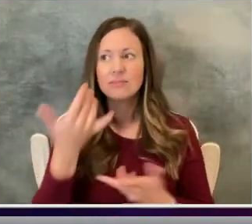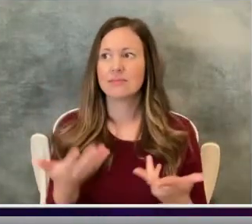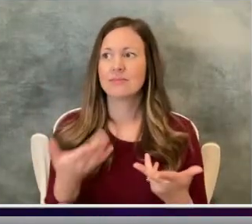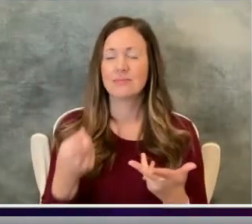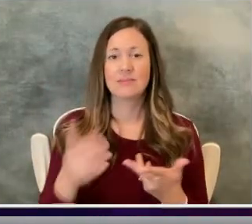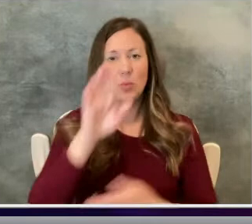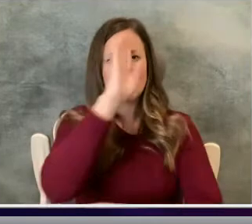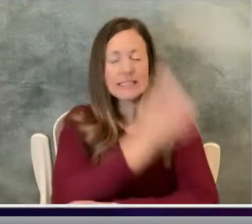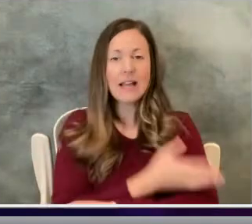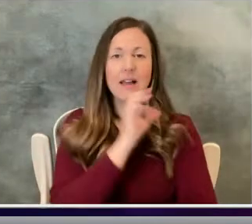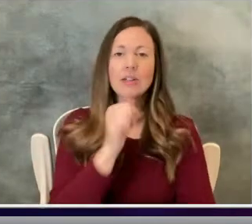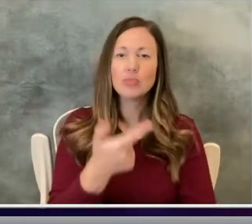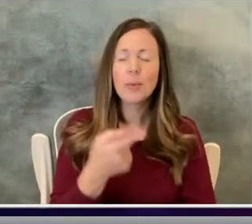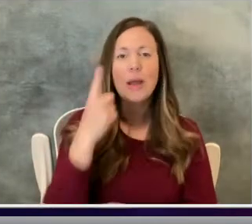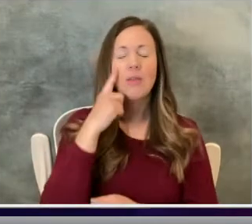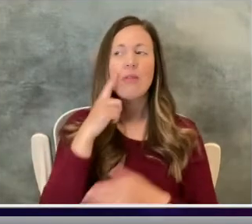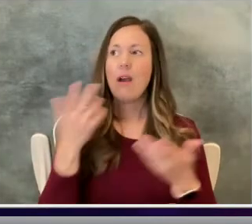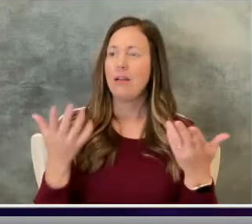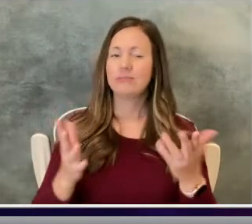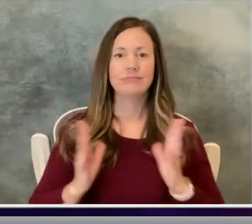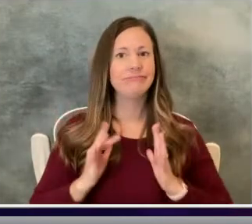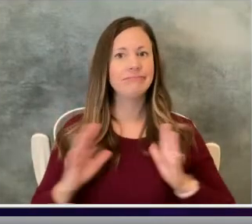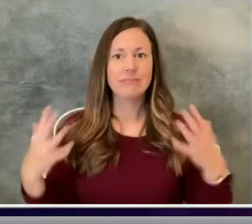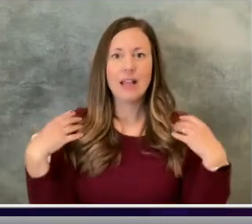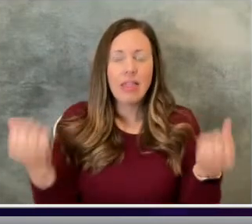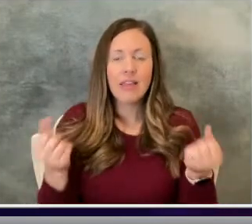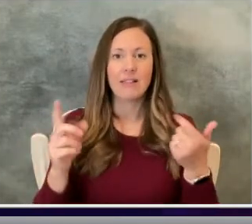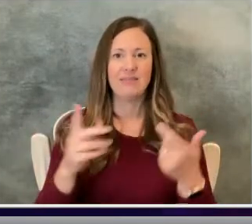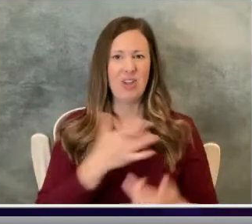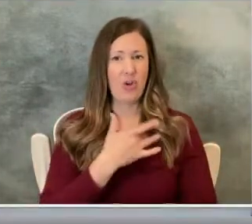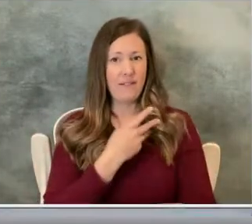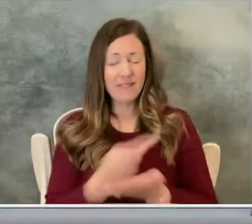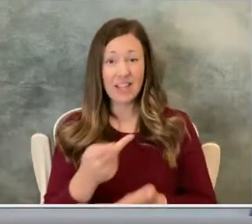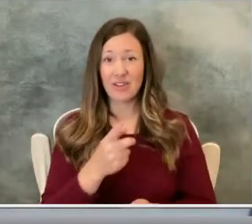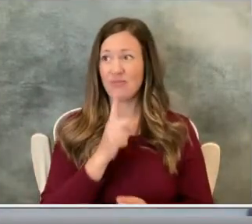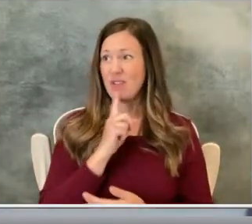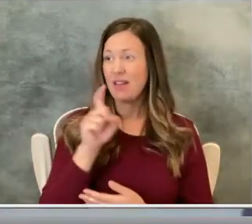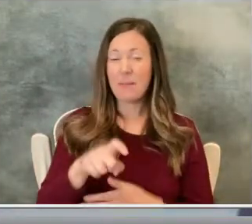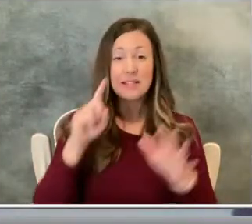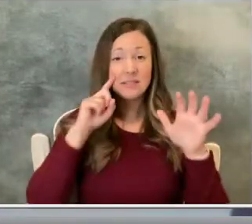healthy, he's in heart failure. That must have just been surreal.